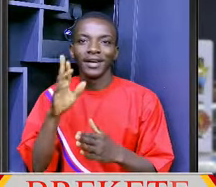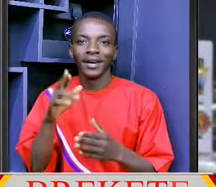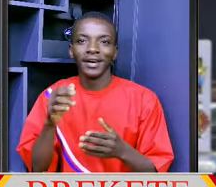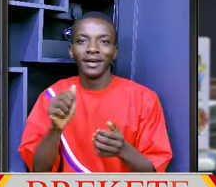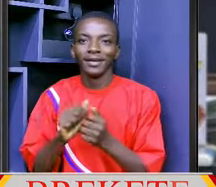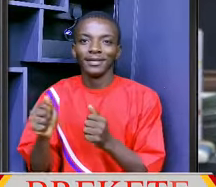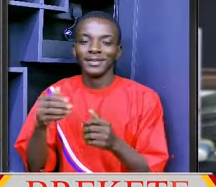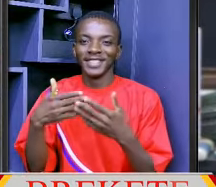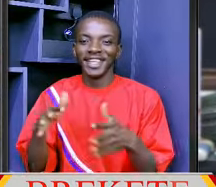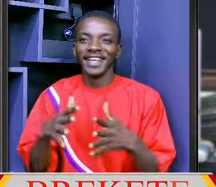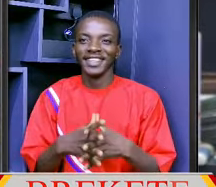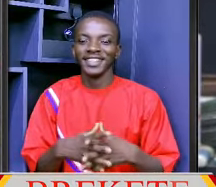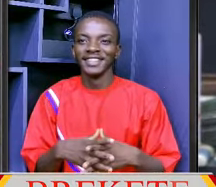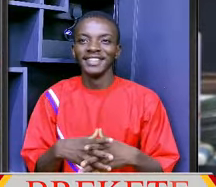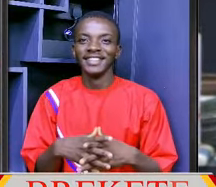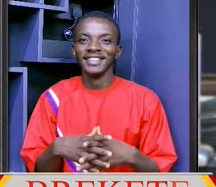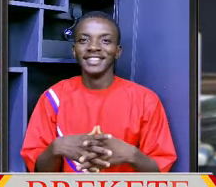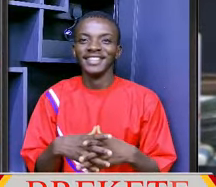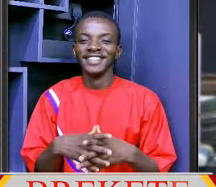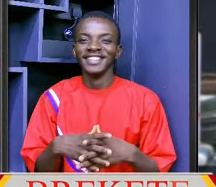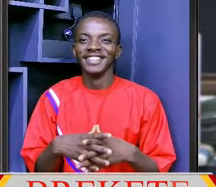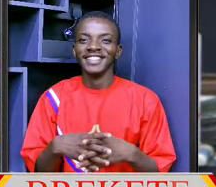gate. See,